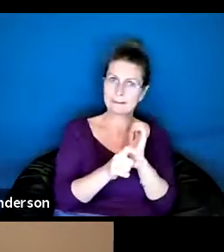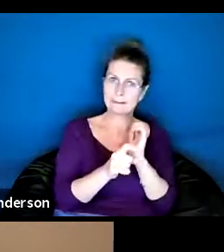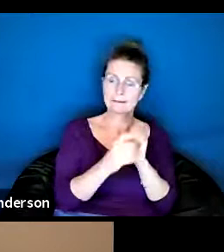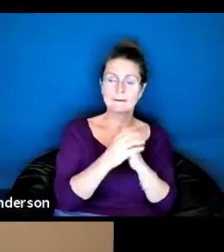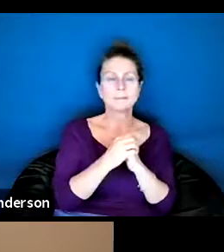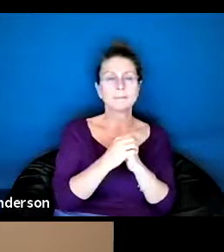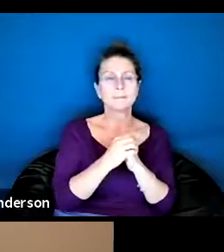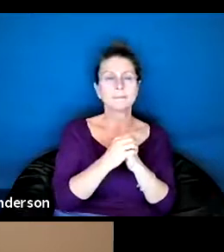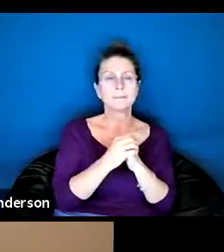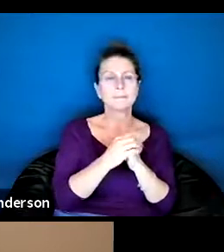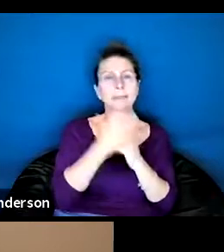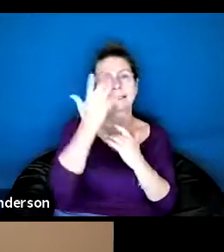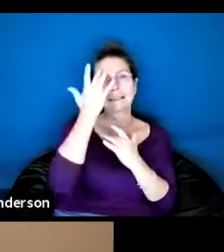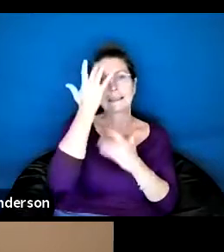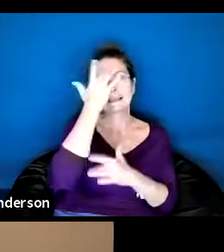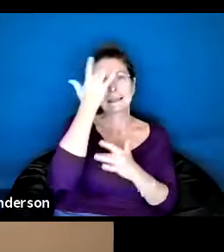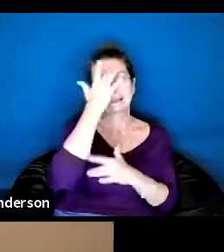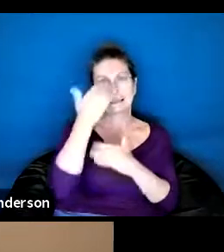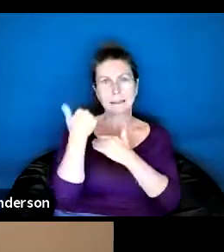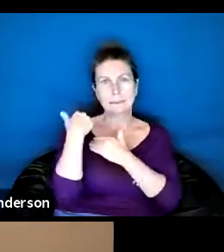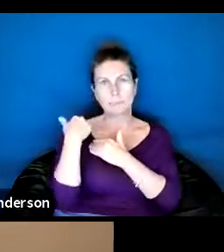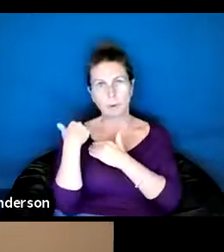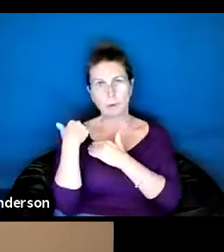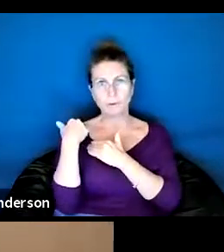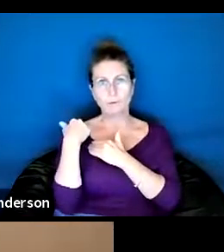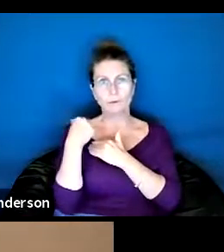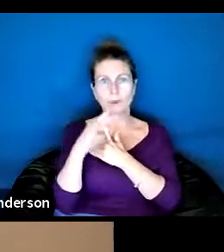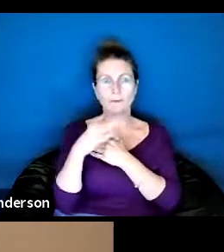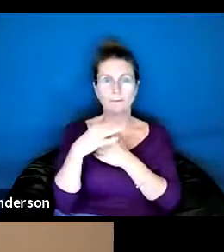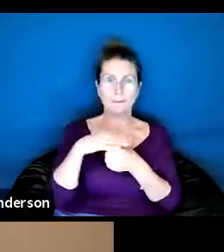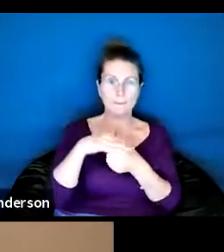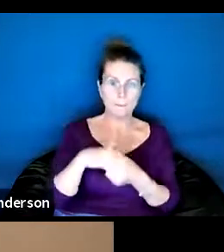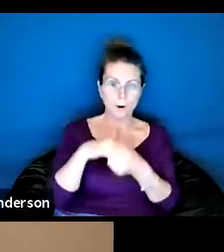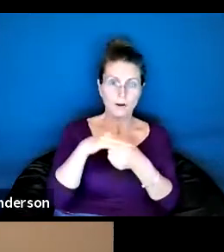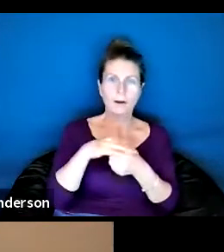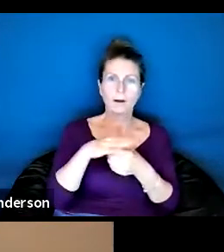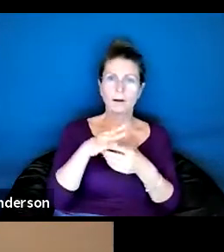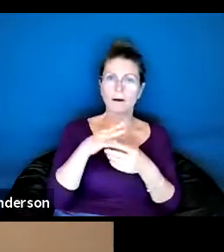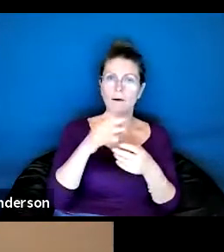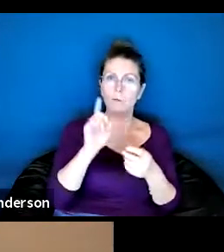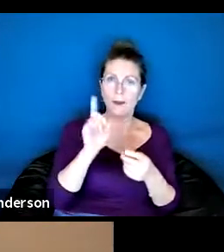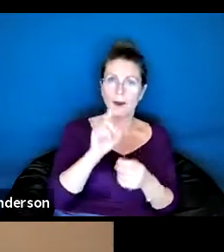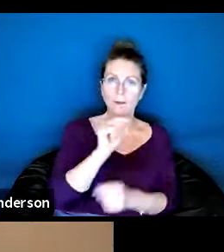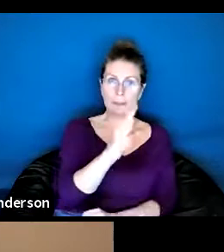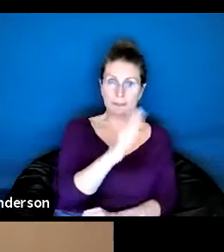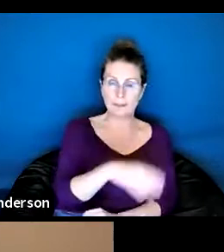the disease burden? If your problem is mainly TB and malaria in